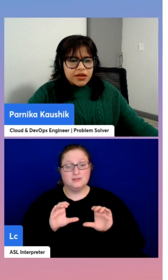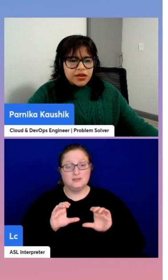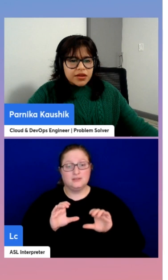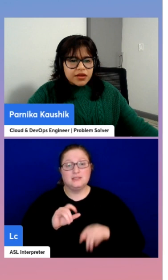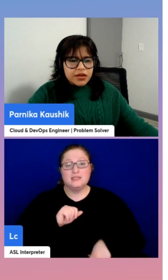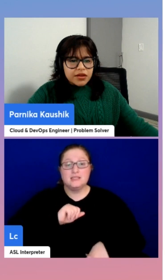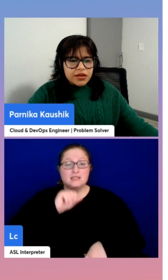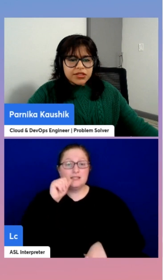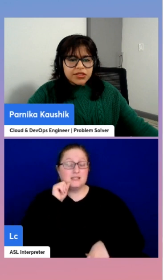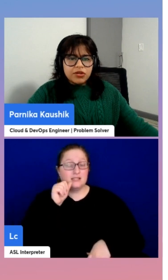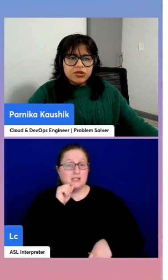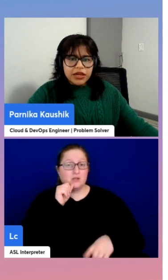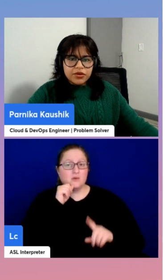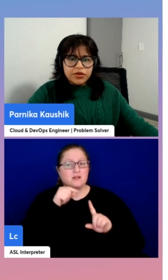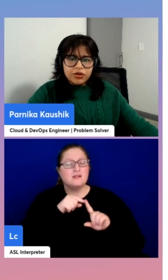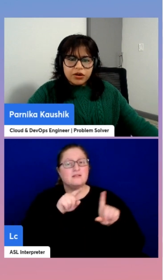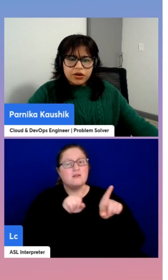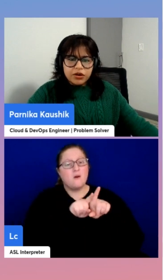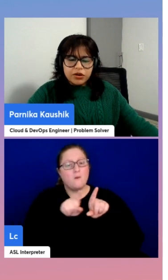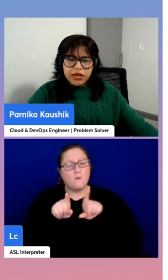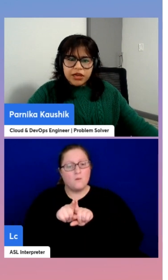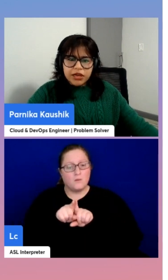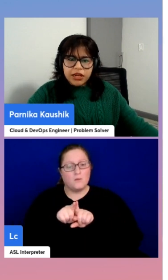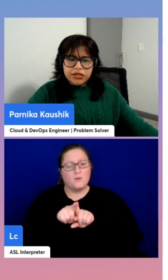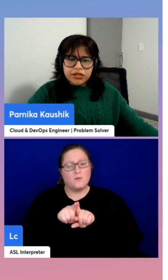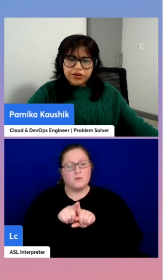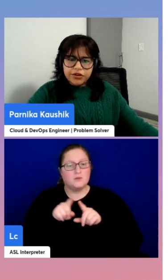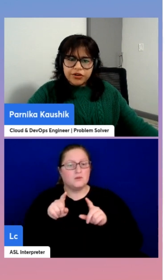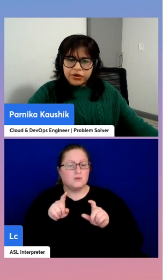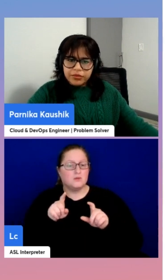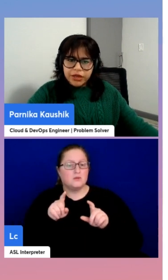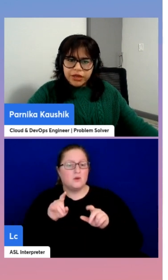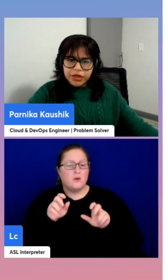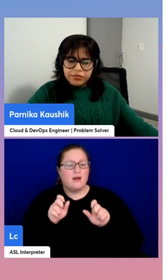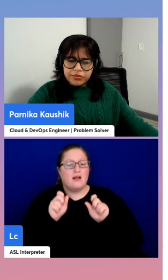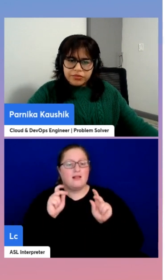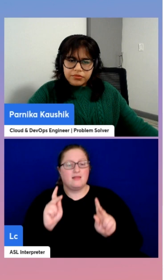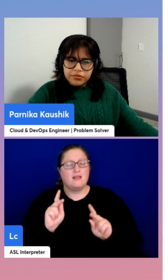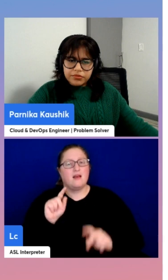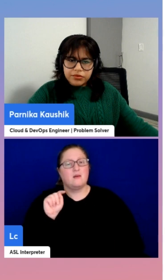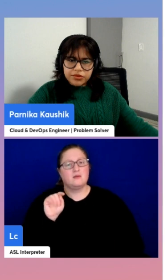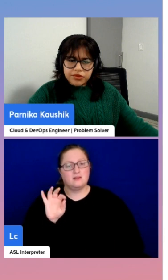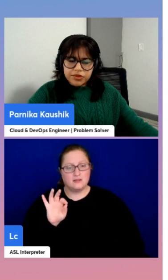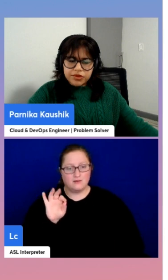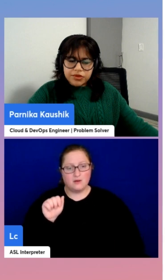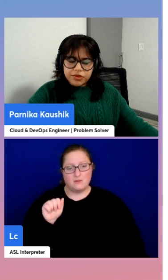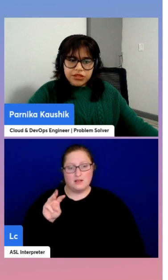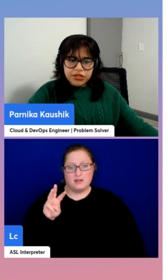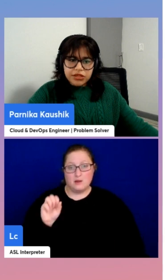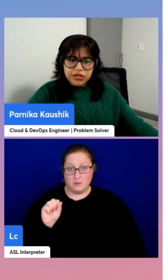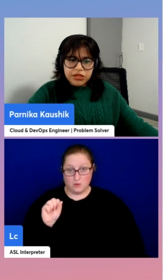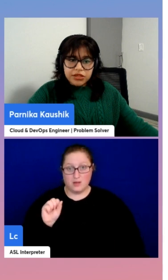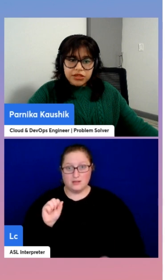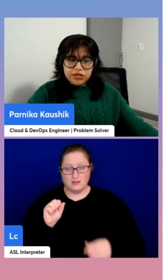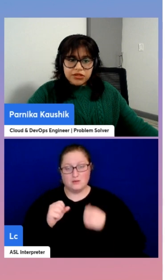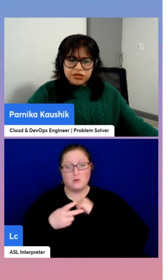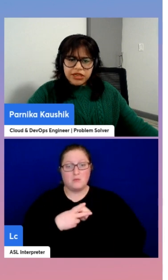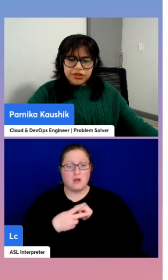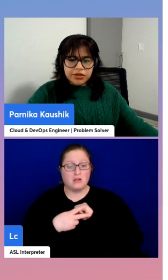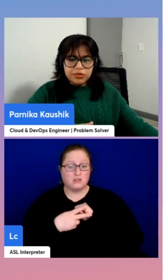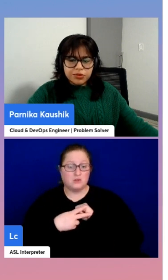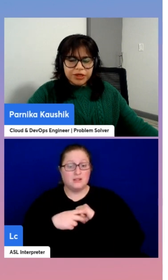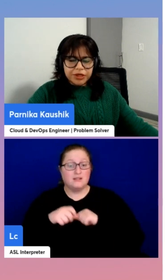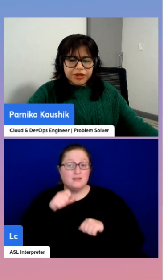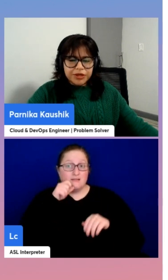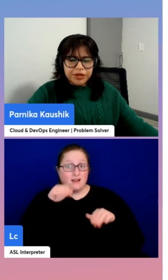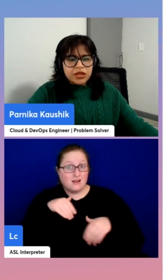secrets essentially are also going to allow the Terraform AWS repository, which is not yet